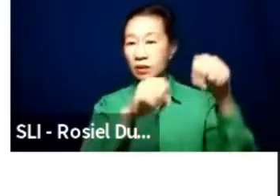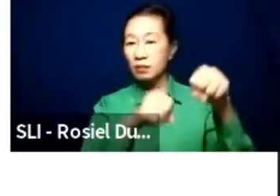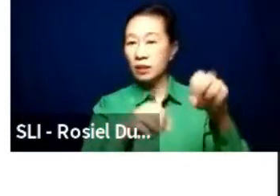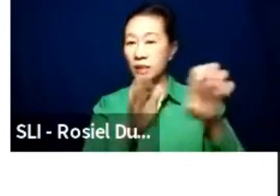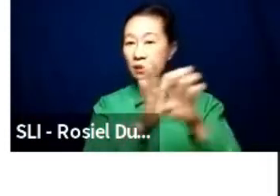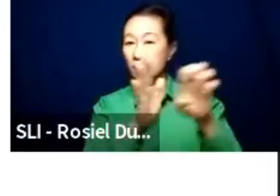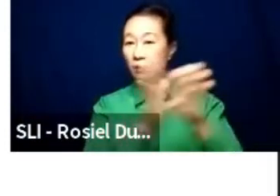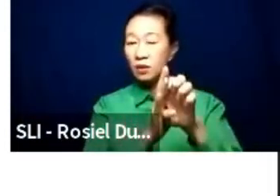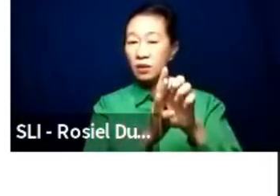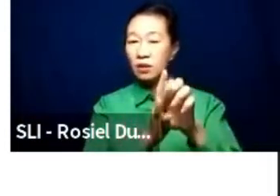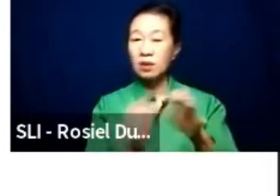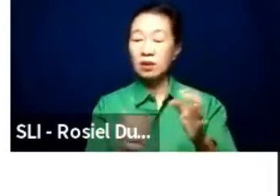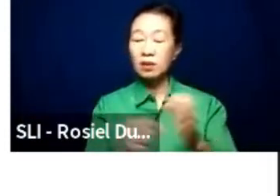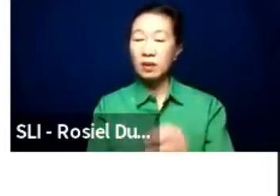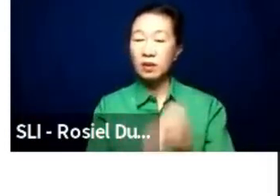employment, no?